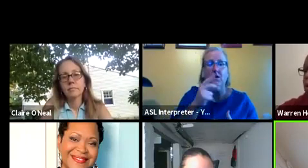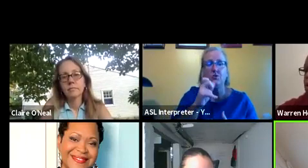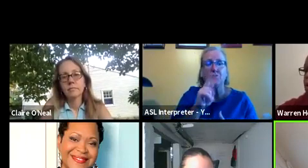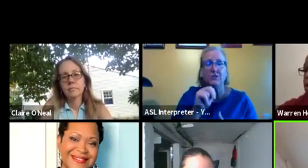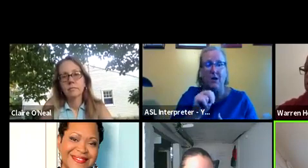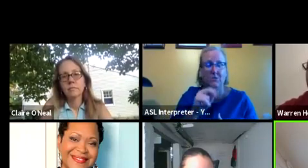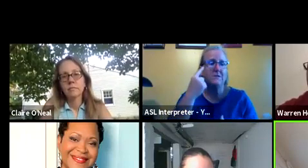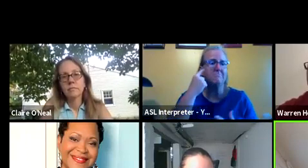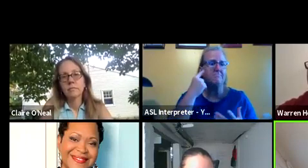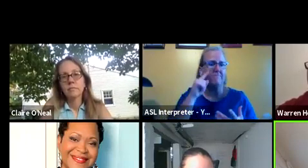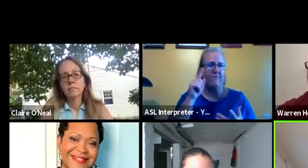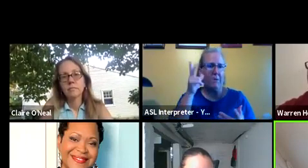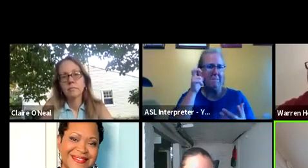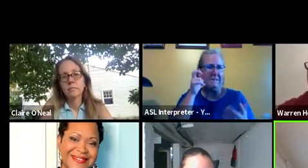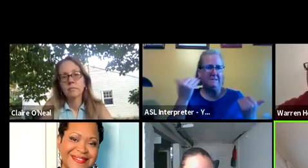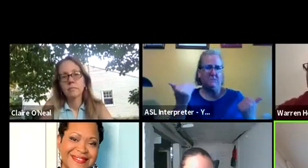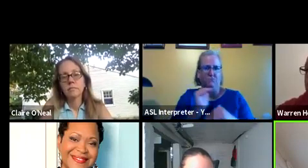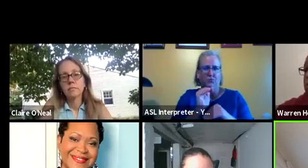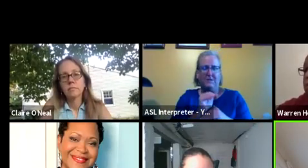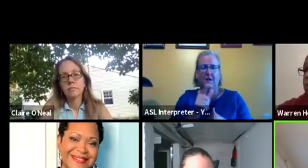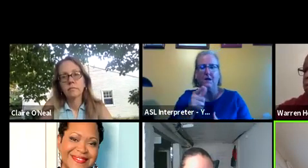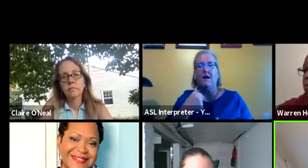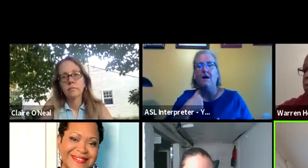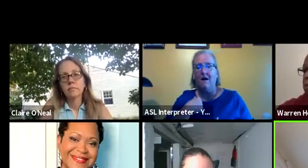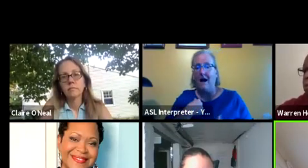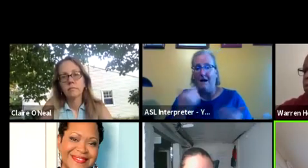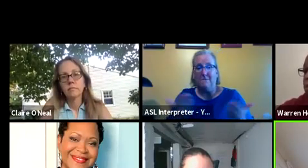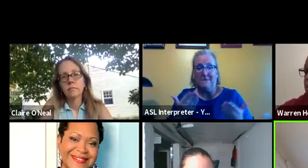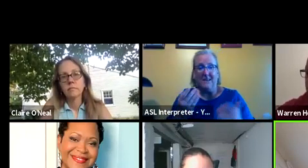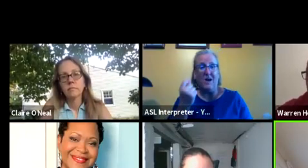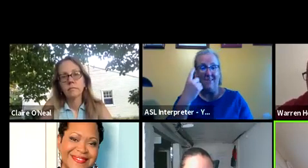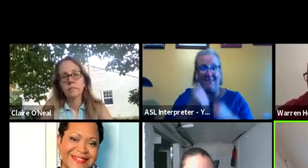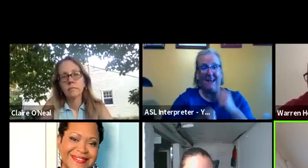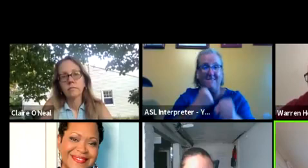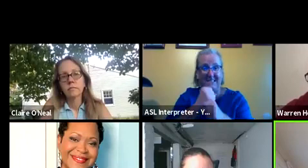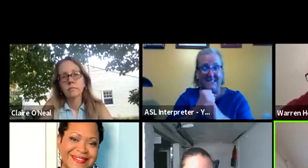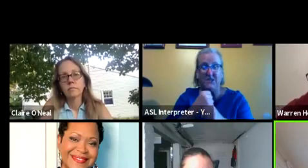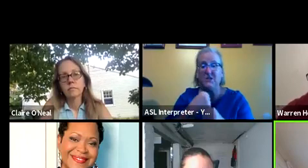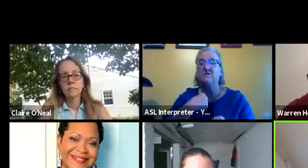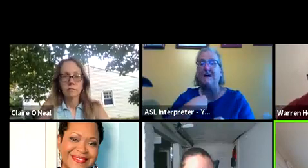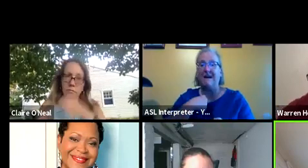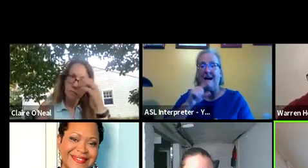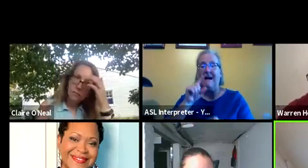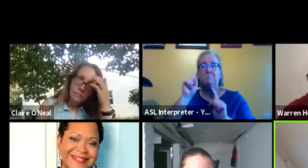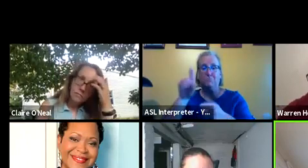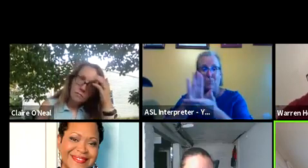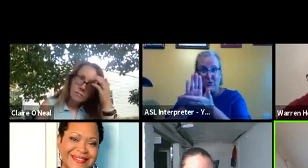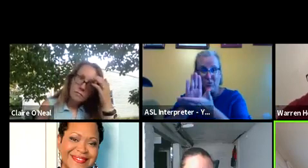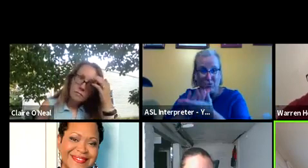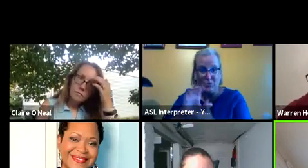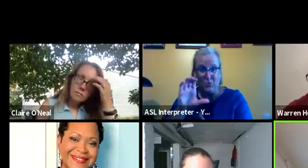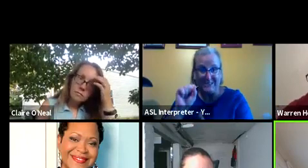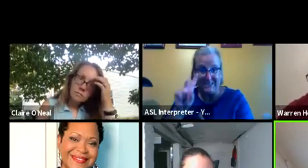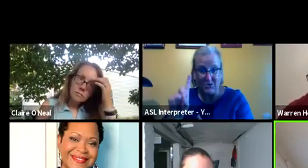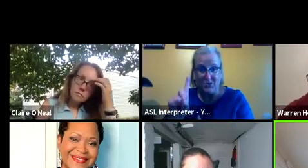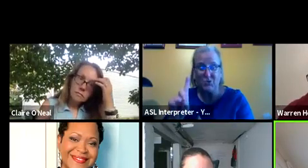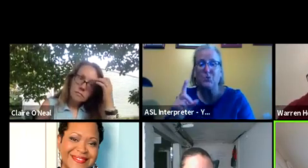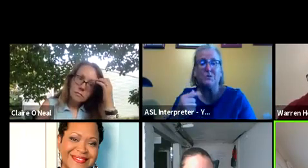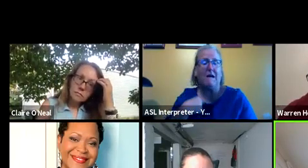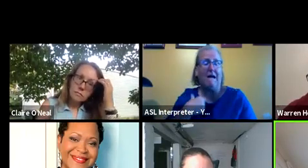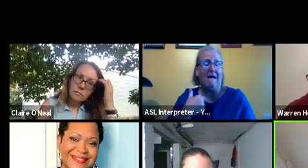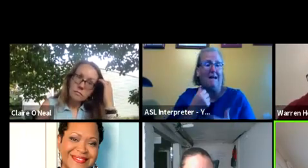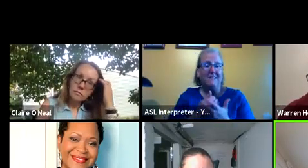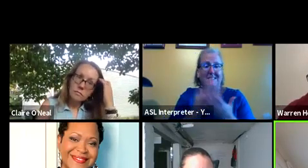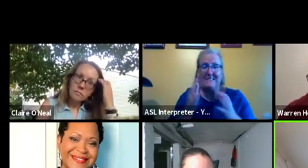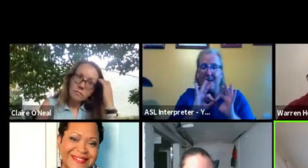name is Kyle Lynch. I've worked in the Christina School District for 11 years. I attended school in the Christina School District. I have several